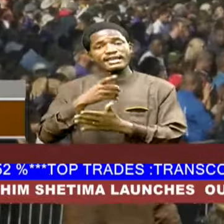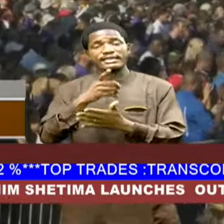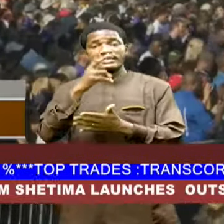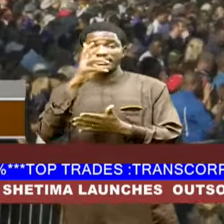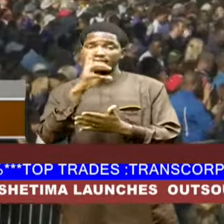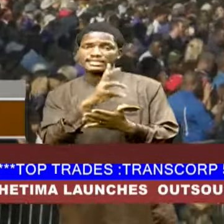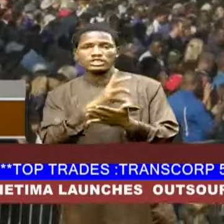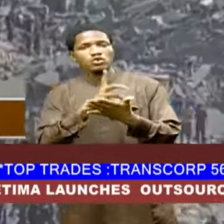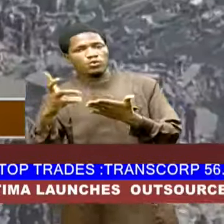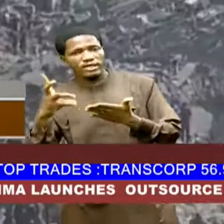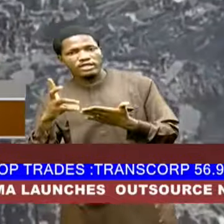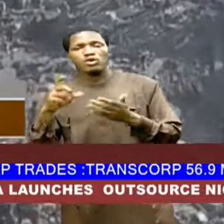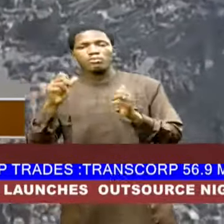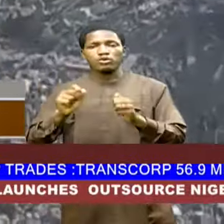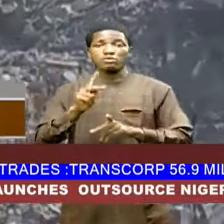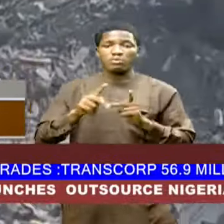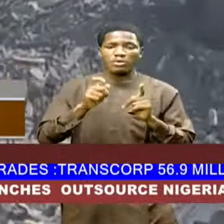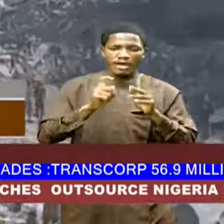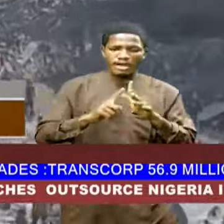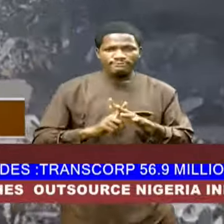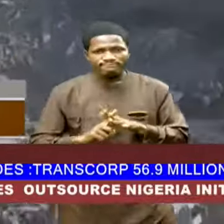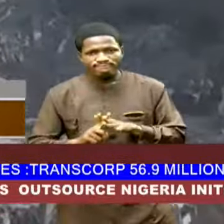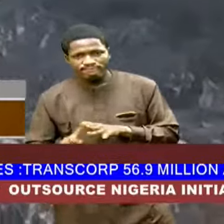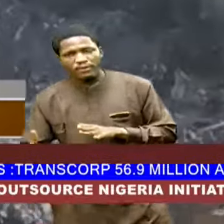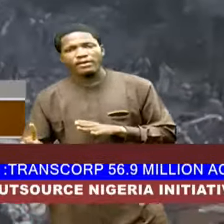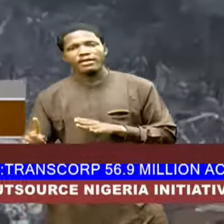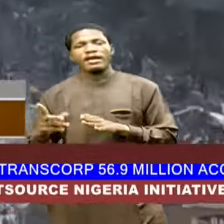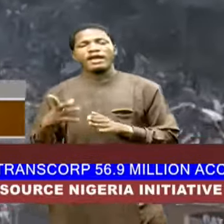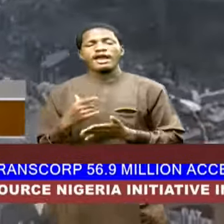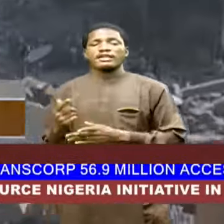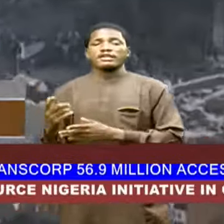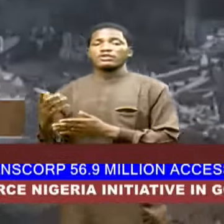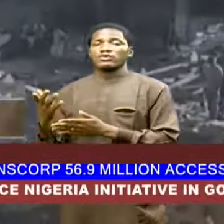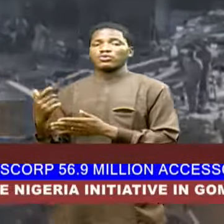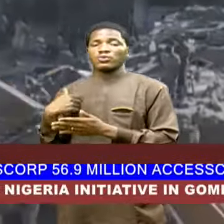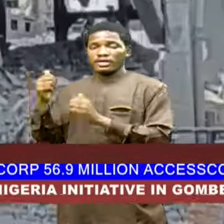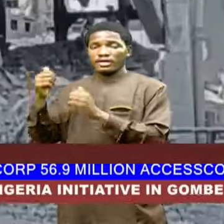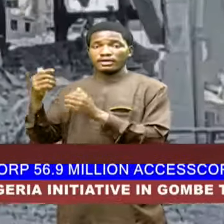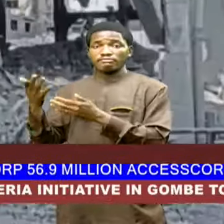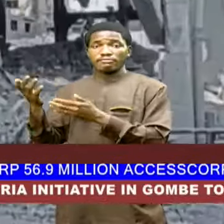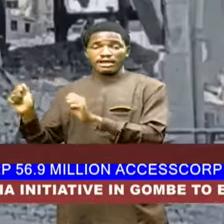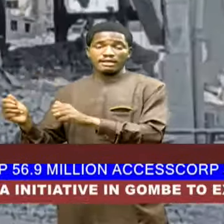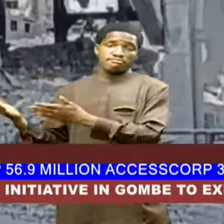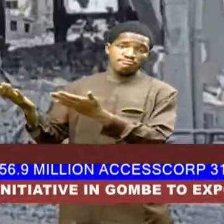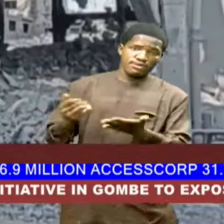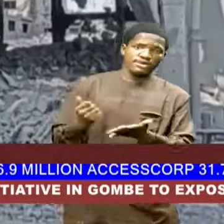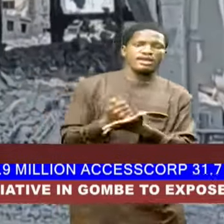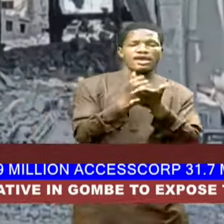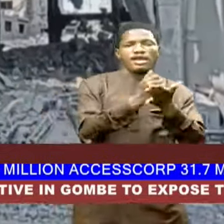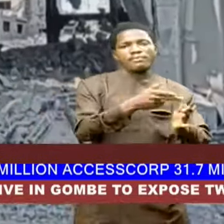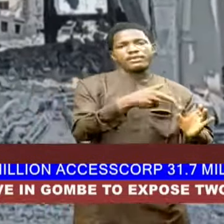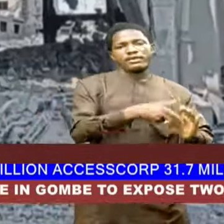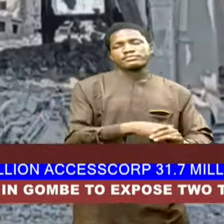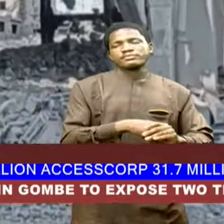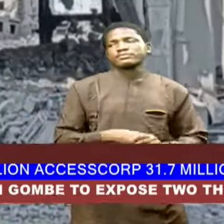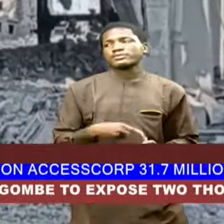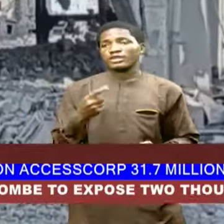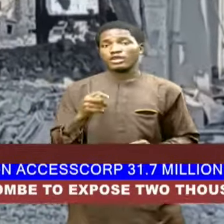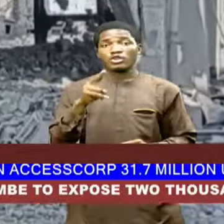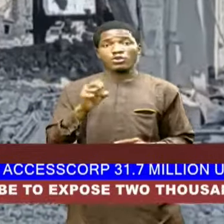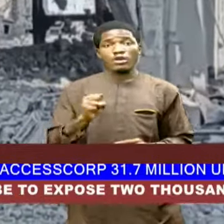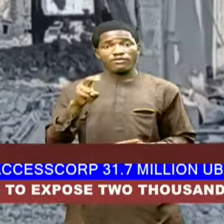the hostages out and get a significant amount of aid in. The U.S. Vice President said the Israeli government